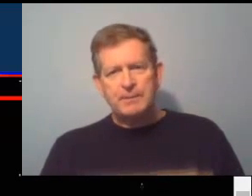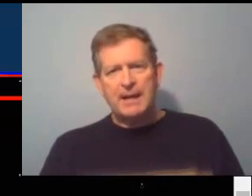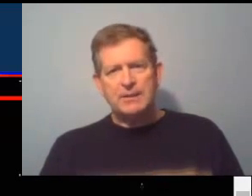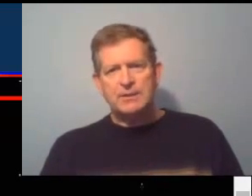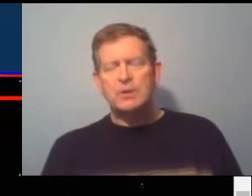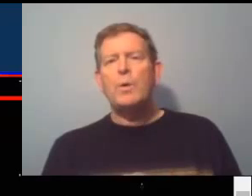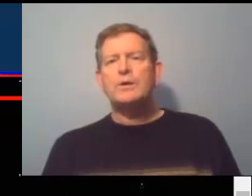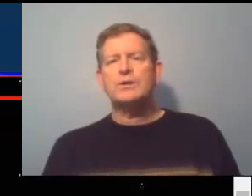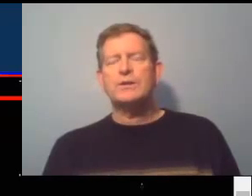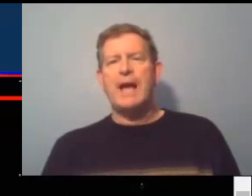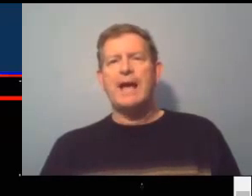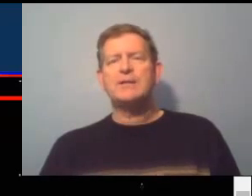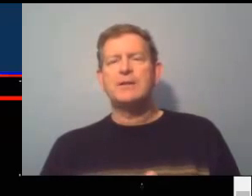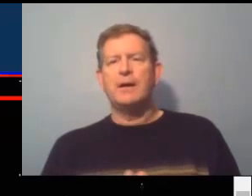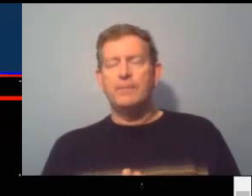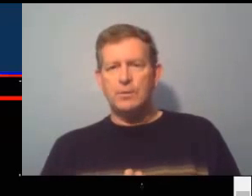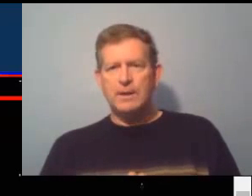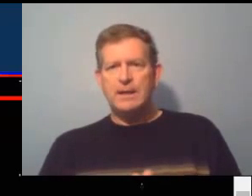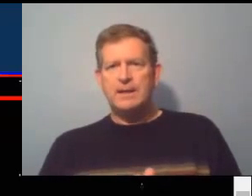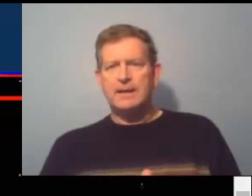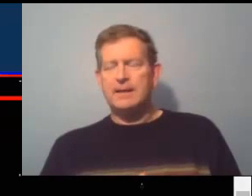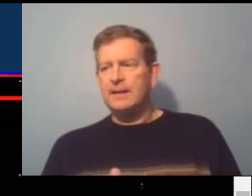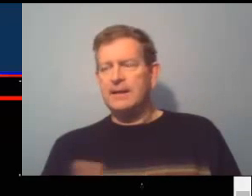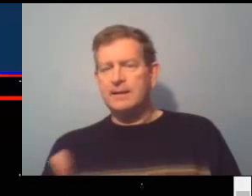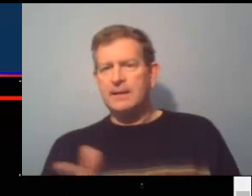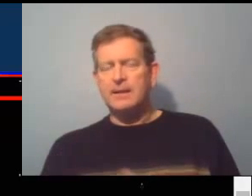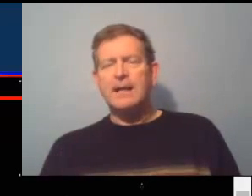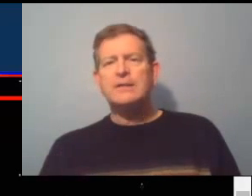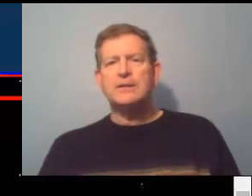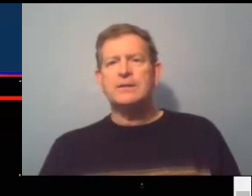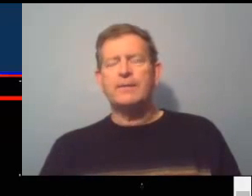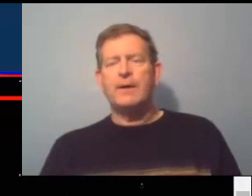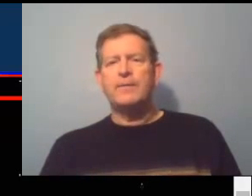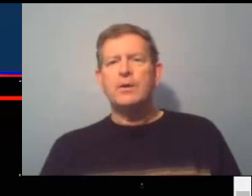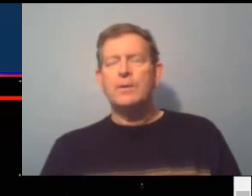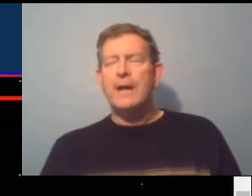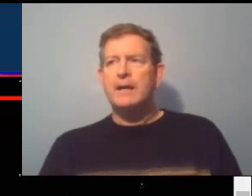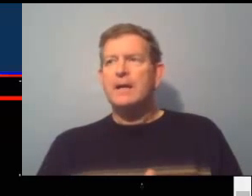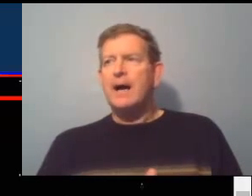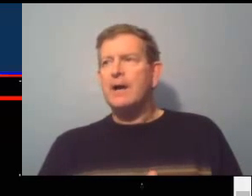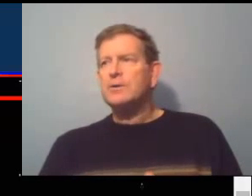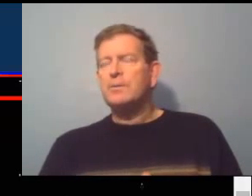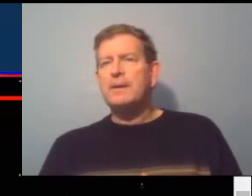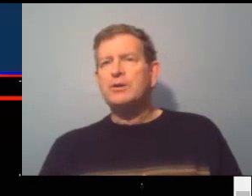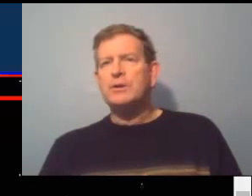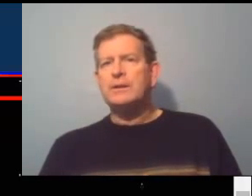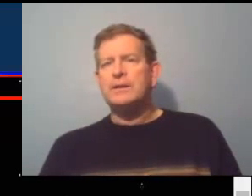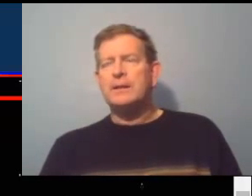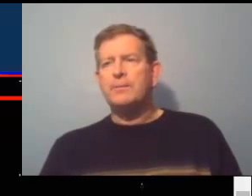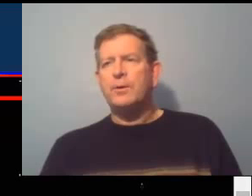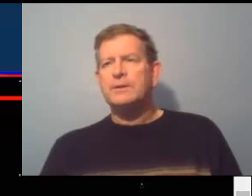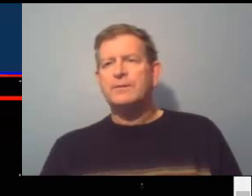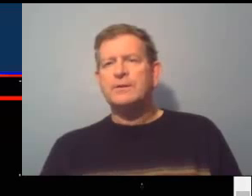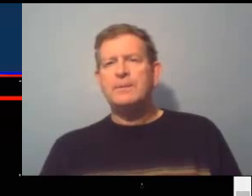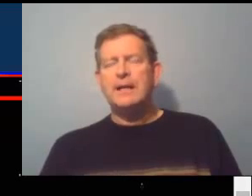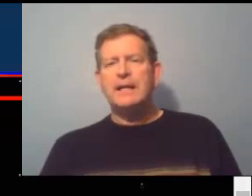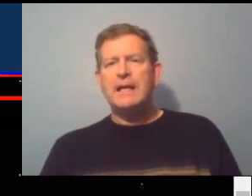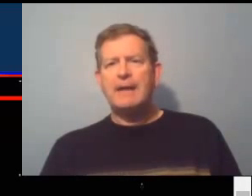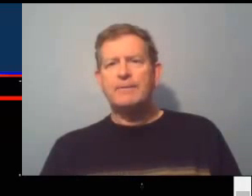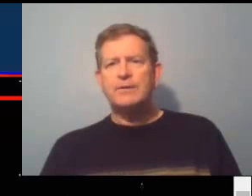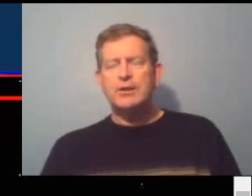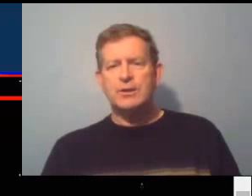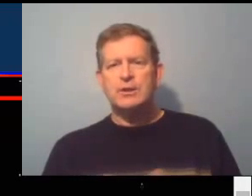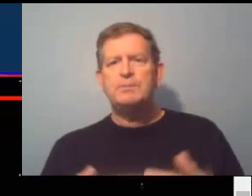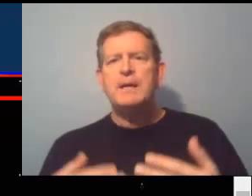extended responses to questions asked of you in the lessons of the ULAT. I also mentioned the importance of